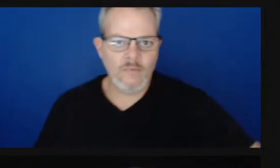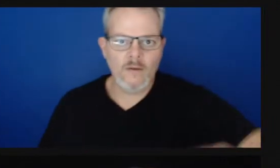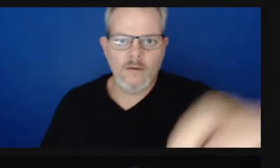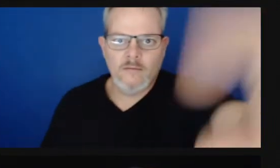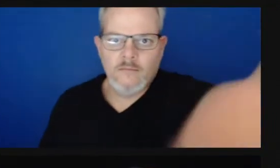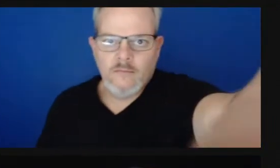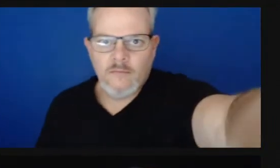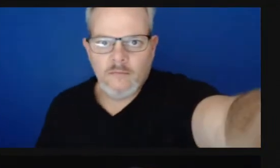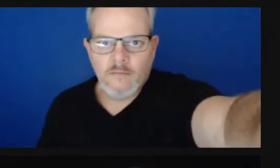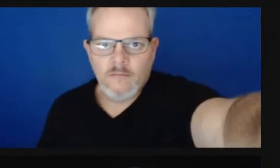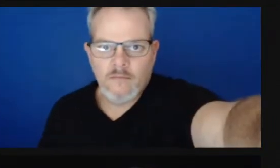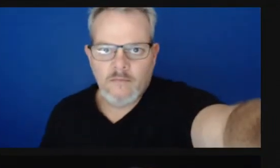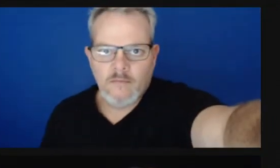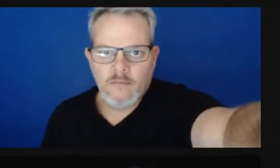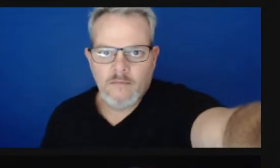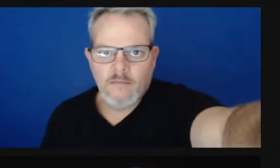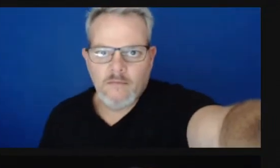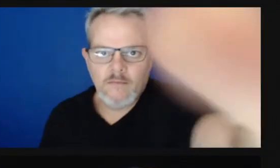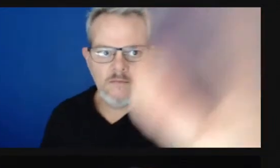We've seen this before.